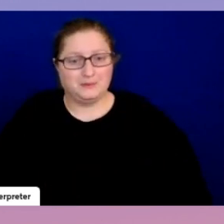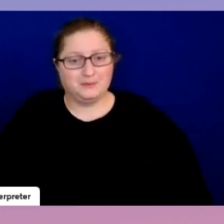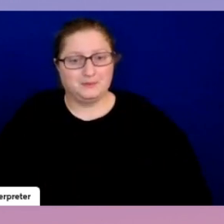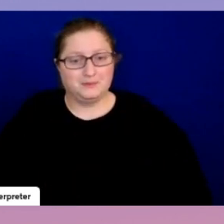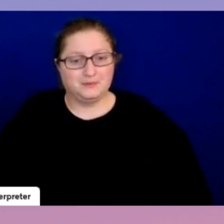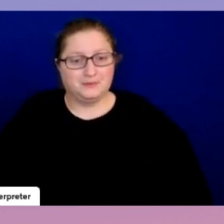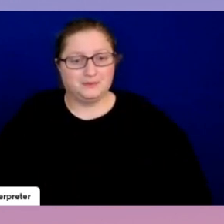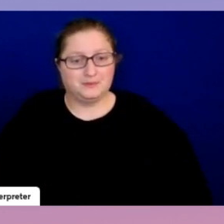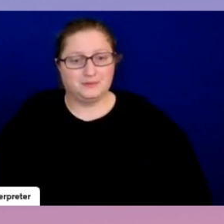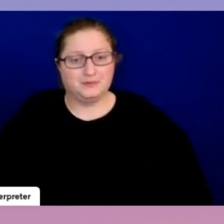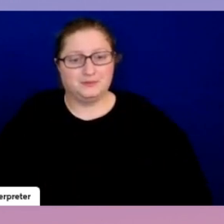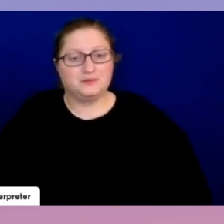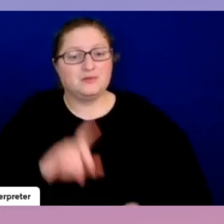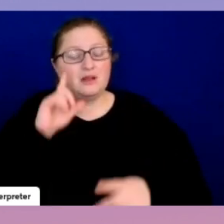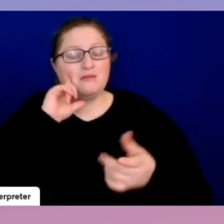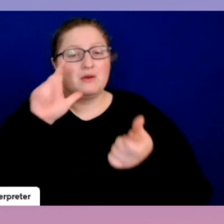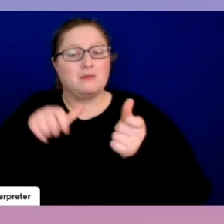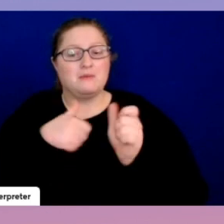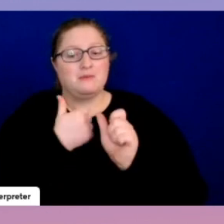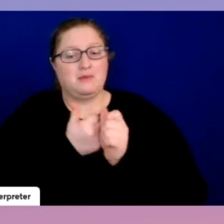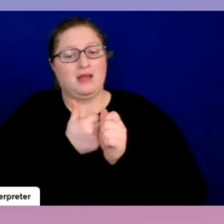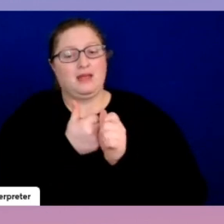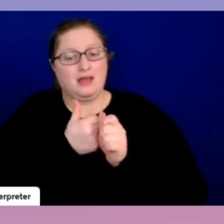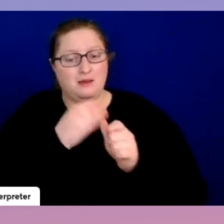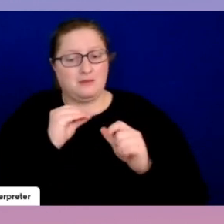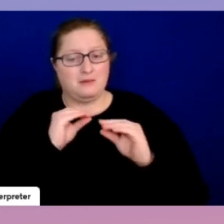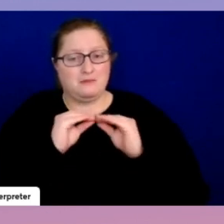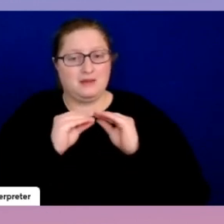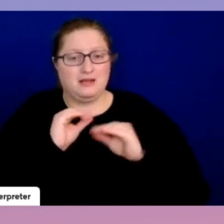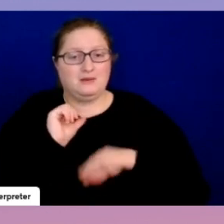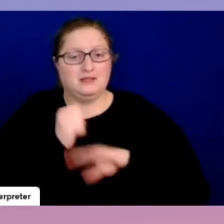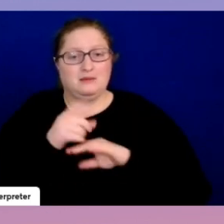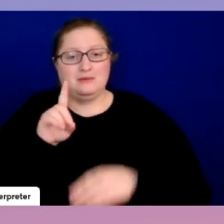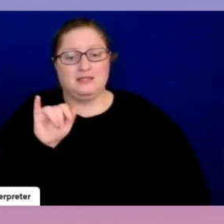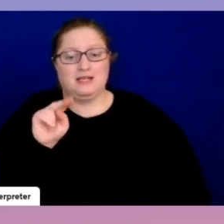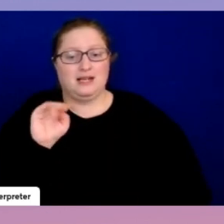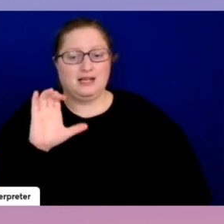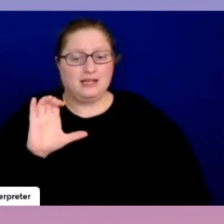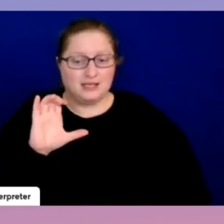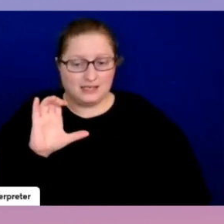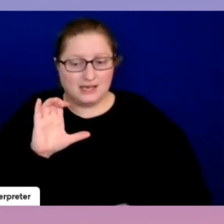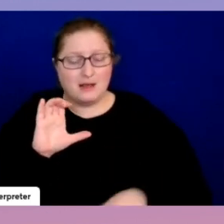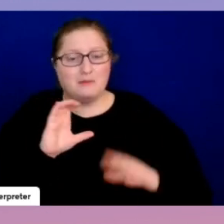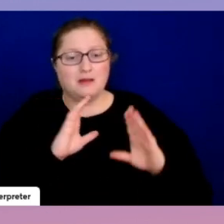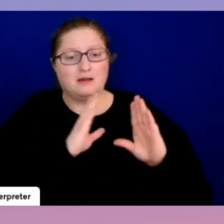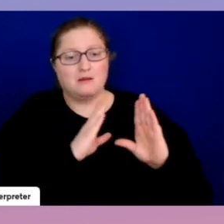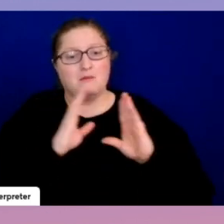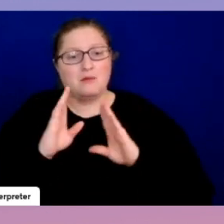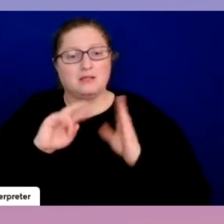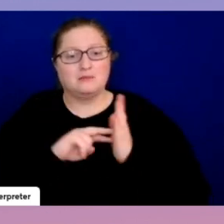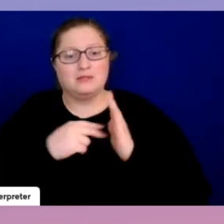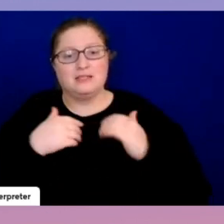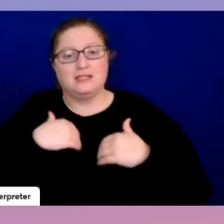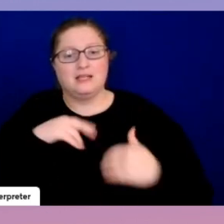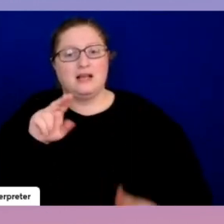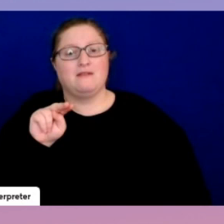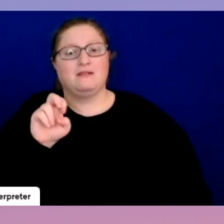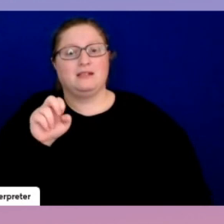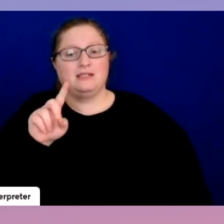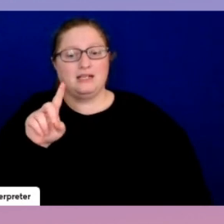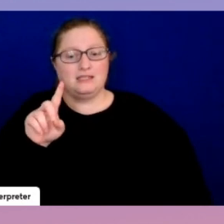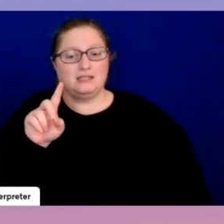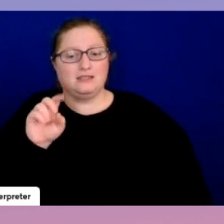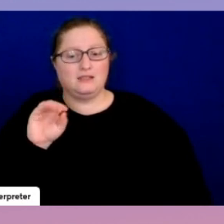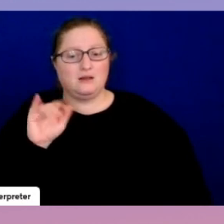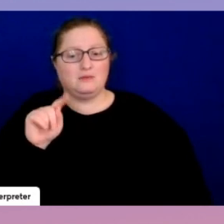For backup and maintenance, we create these dynamic blocks which allow us to configure nested objects within a Terraform resource.